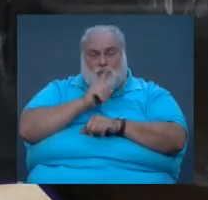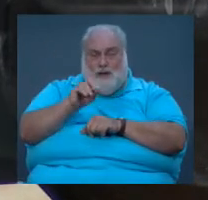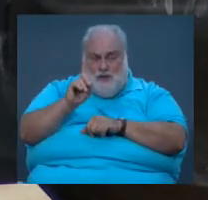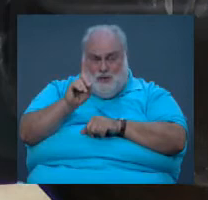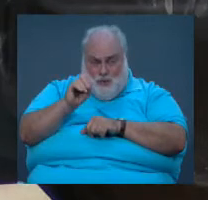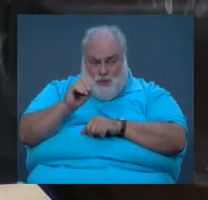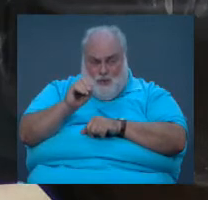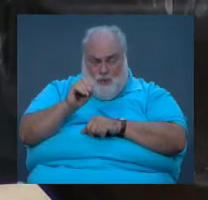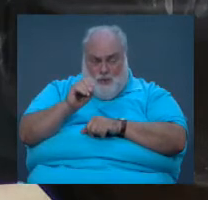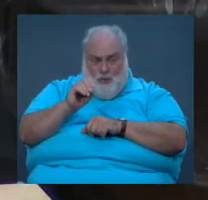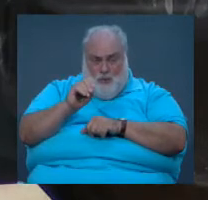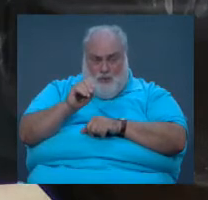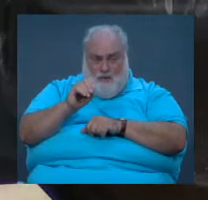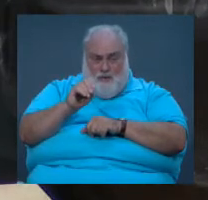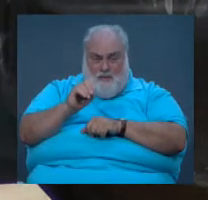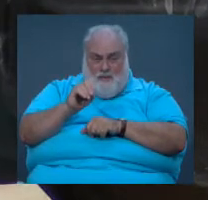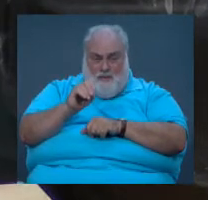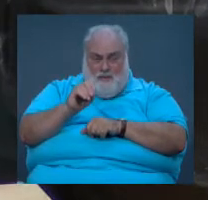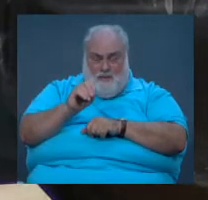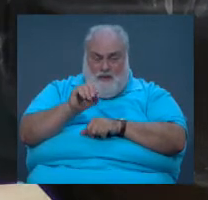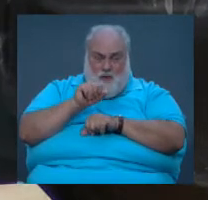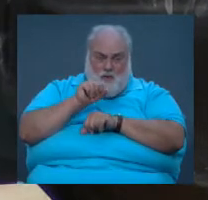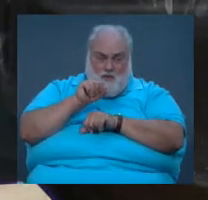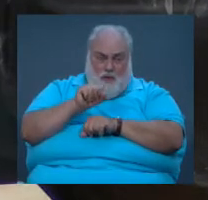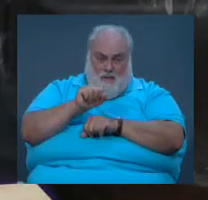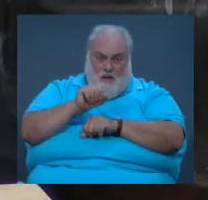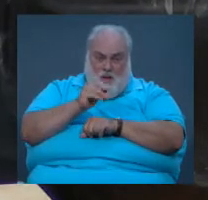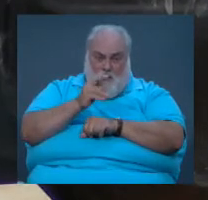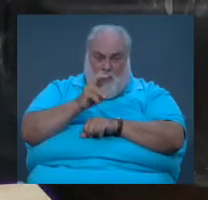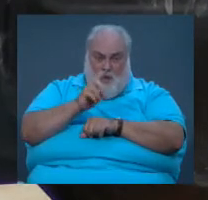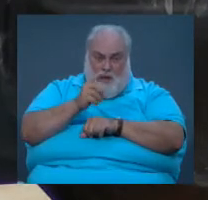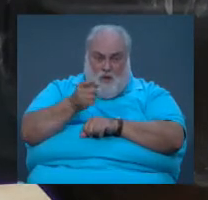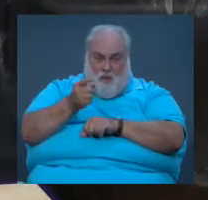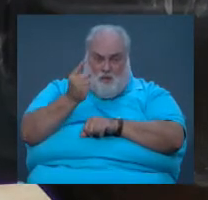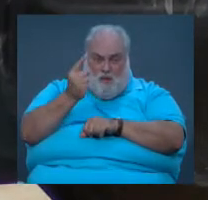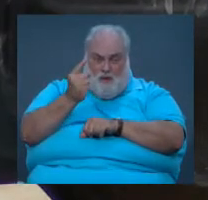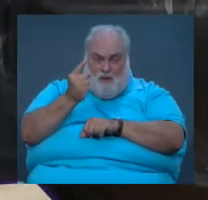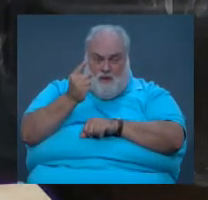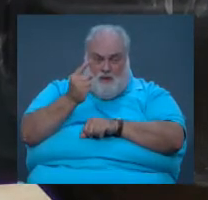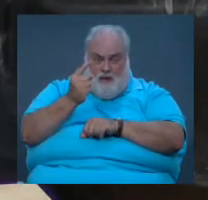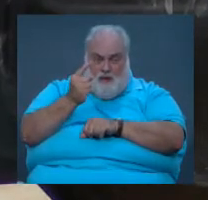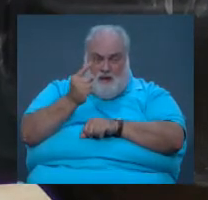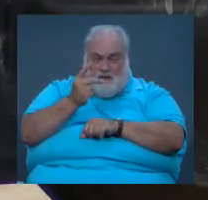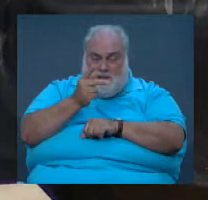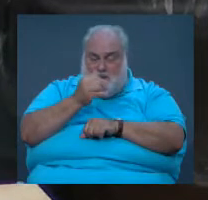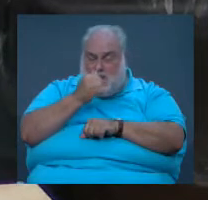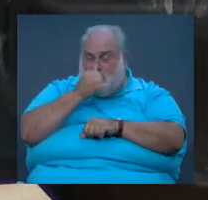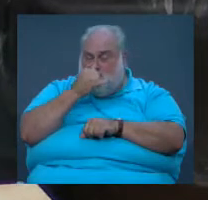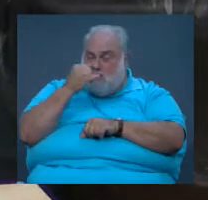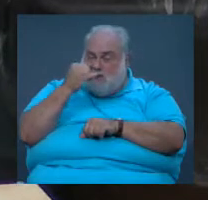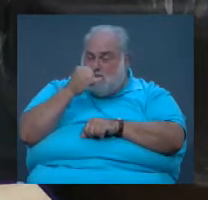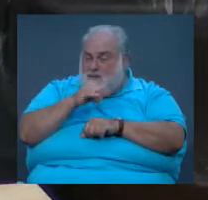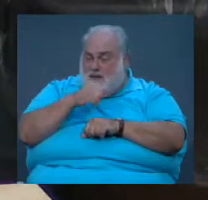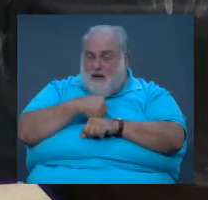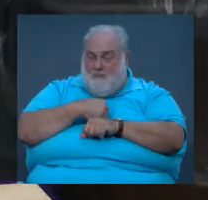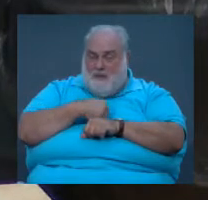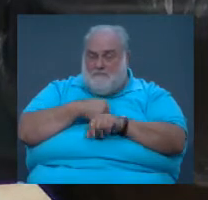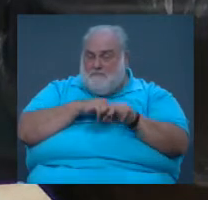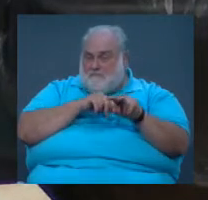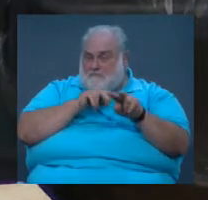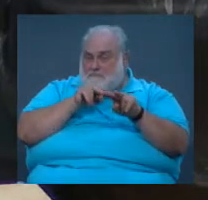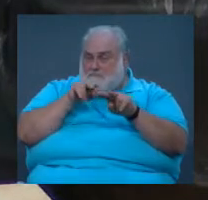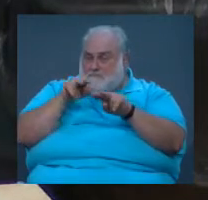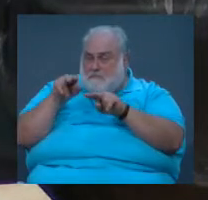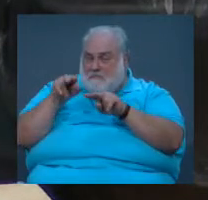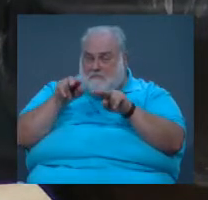through Ward 1. I only speak for Ward 1, and it's ridiculous. These are things I've been looking at for 12